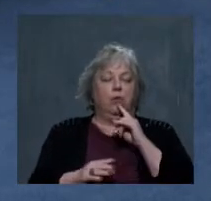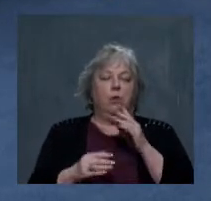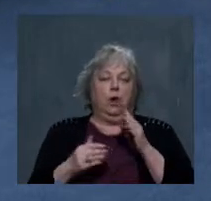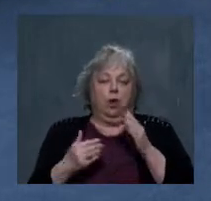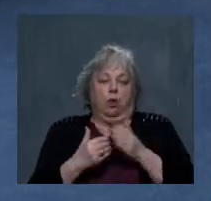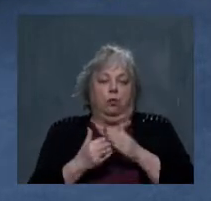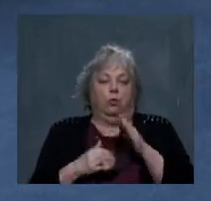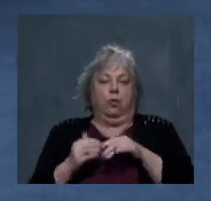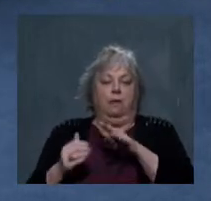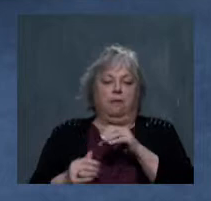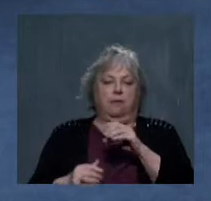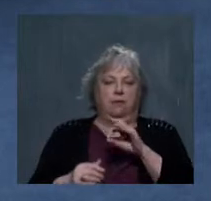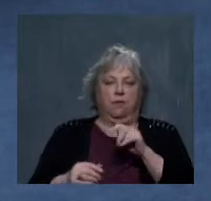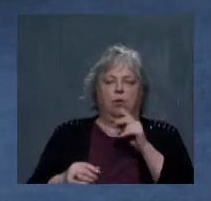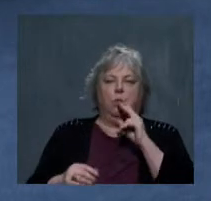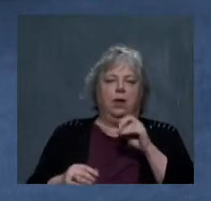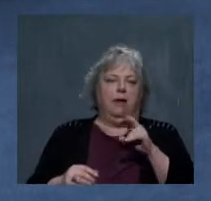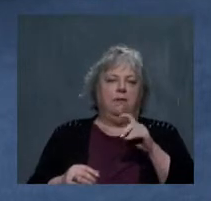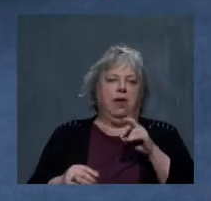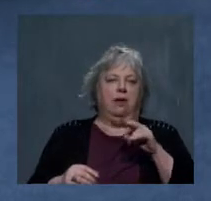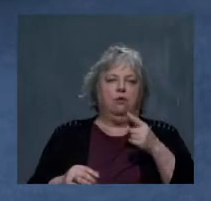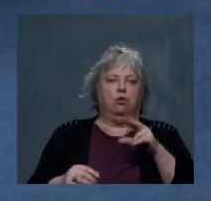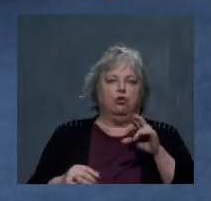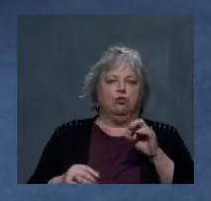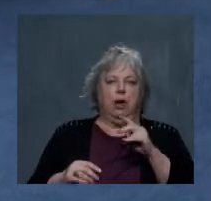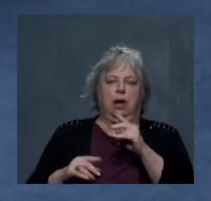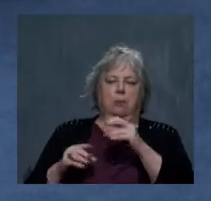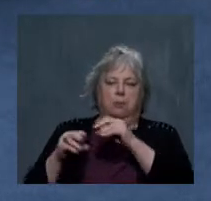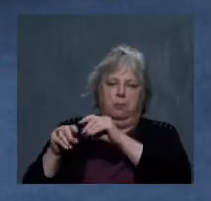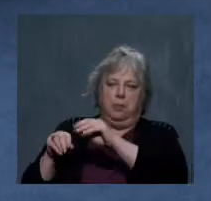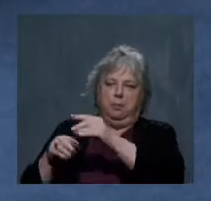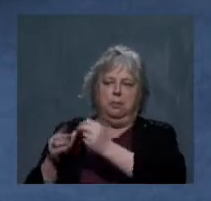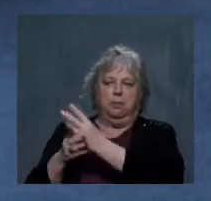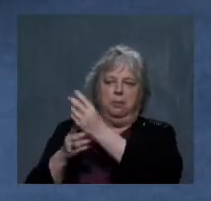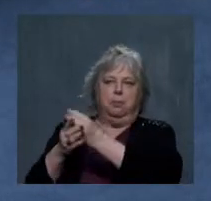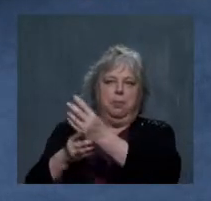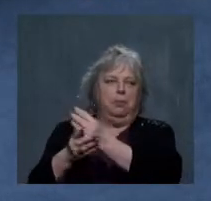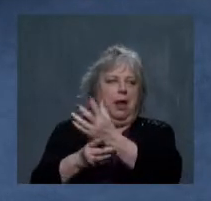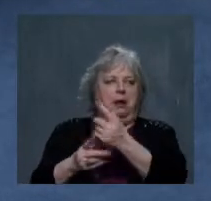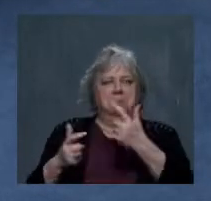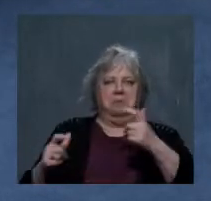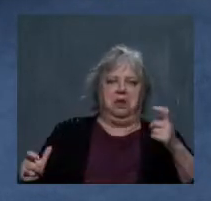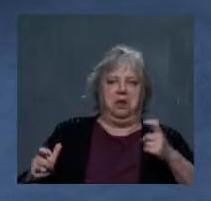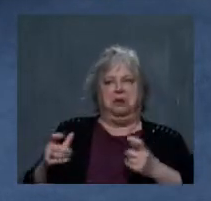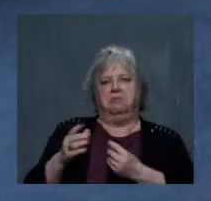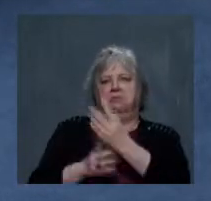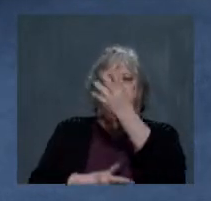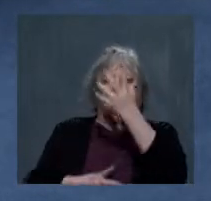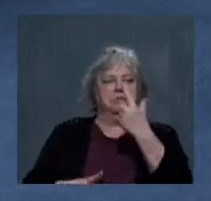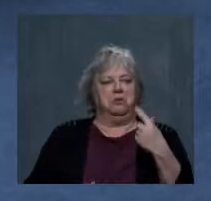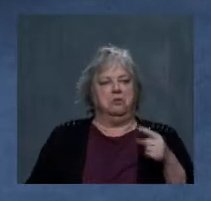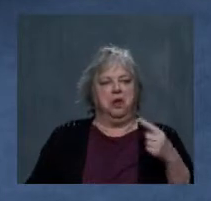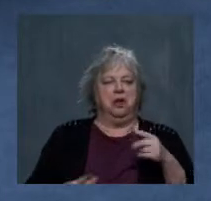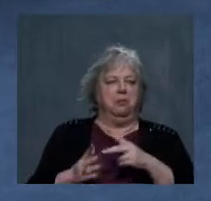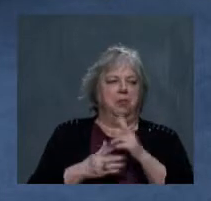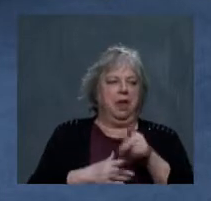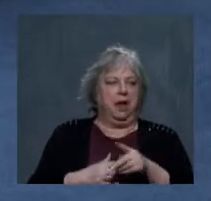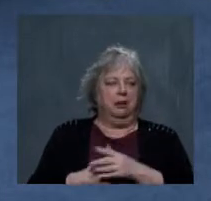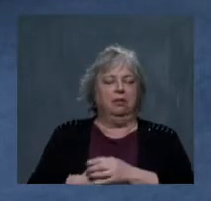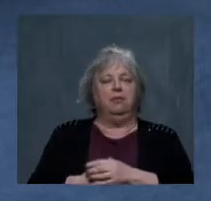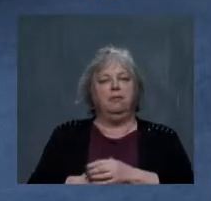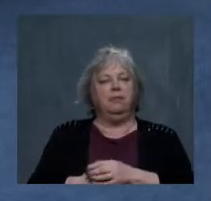we're going to come back with the evergreen screening, which are green giant arborvitae, big tall green plants.